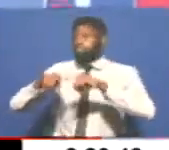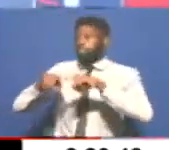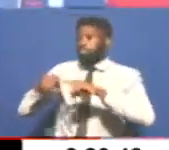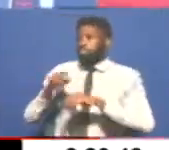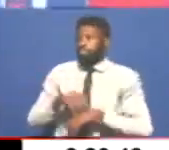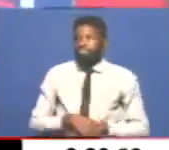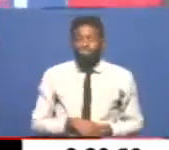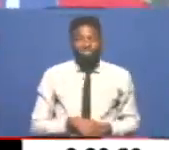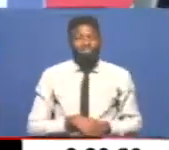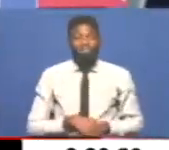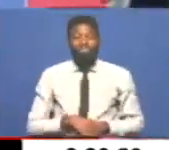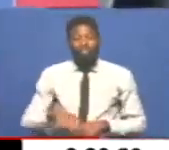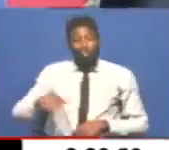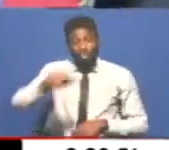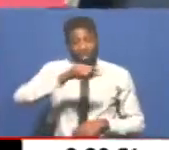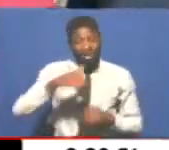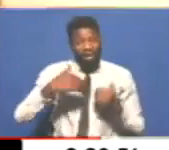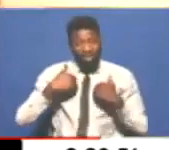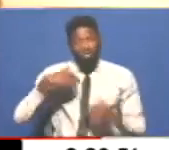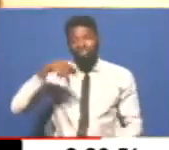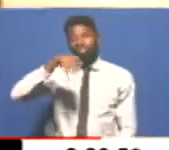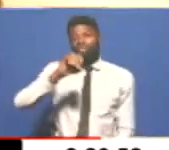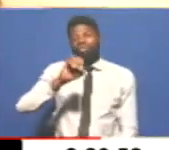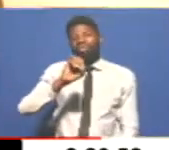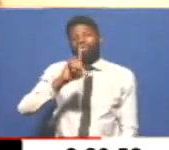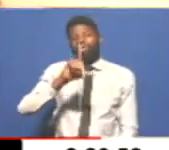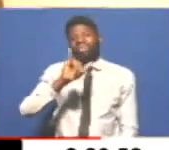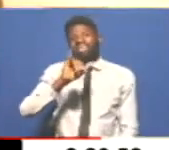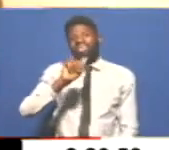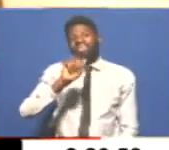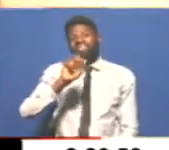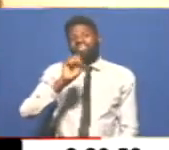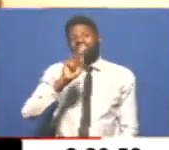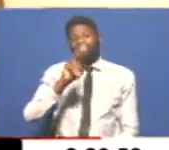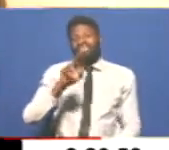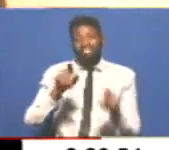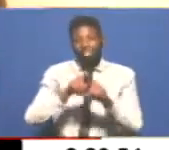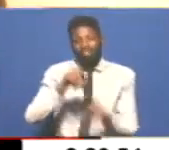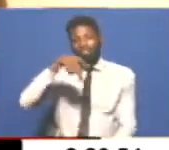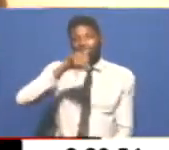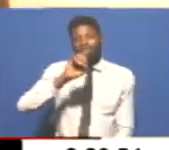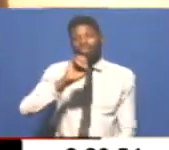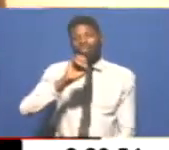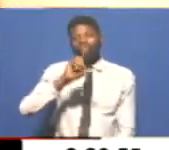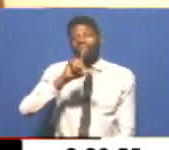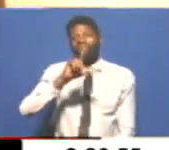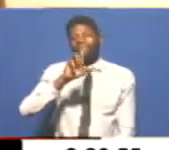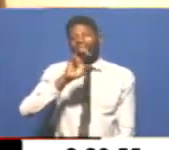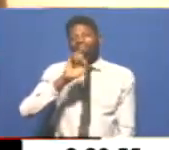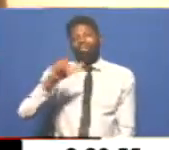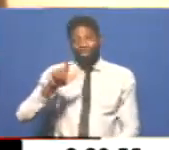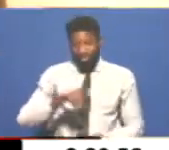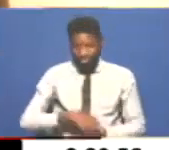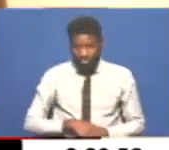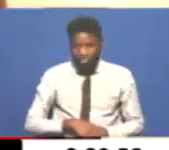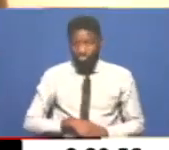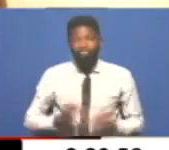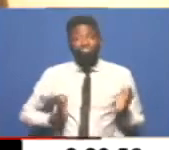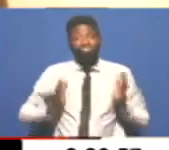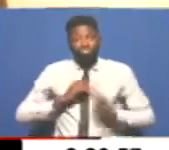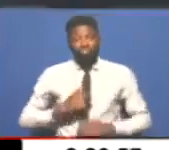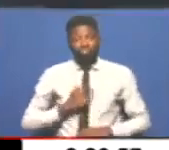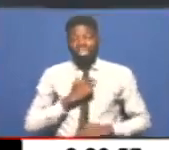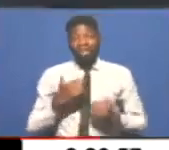locally available here is polyester. Polyester and polywool. Polywool is a mixture of polyester and wool. So the minimum suit that we have is 15,000, which